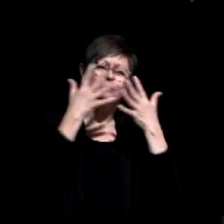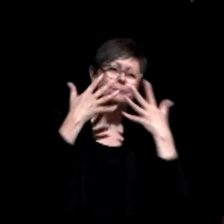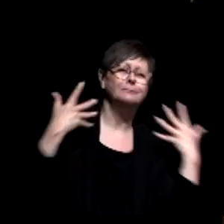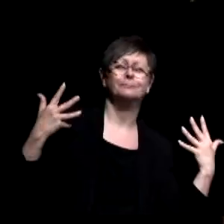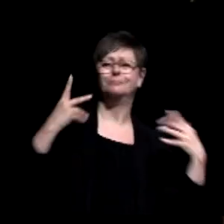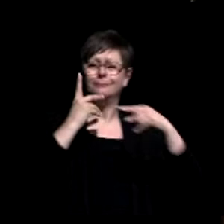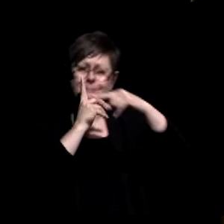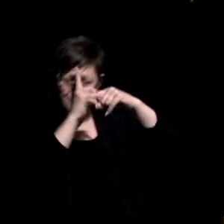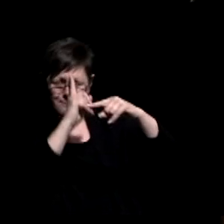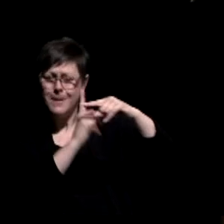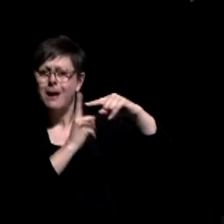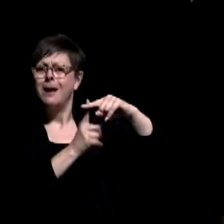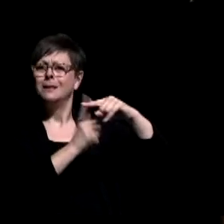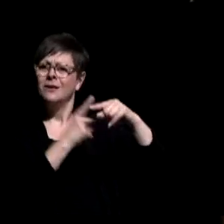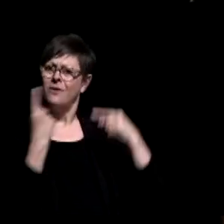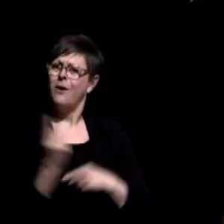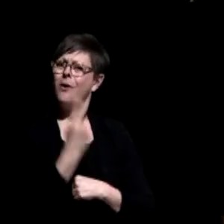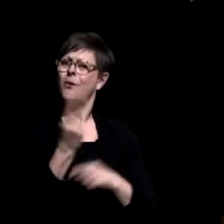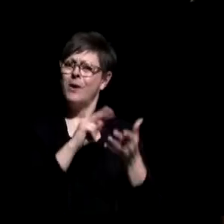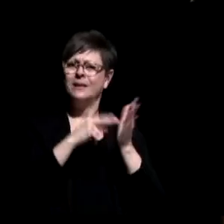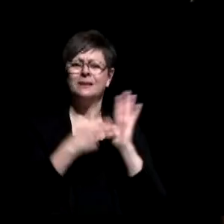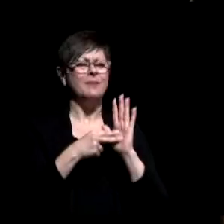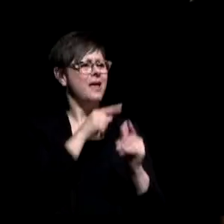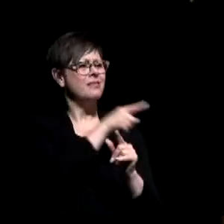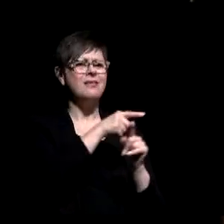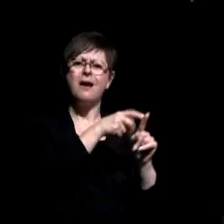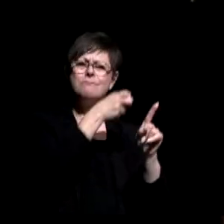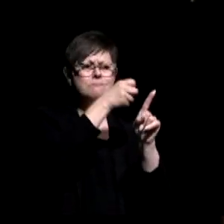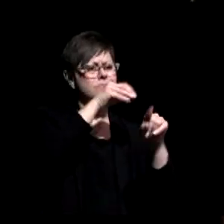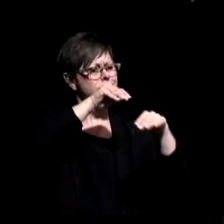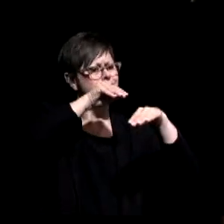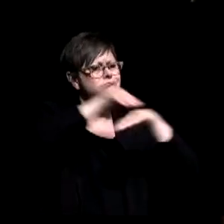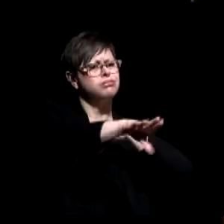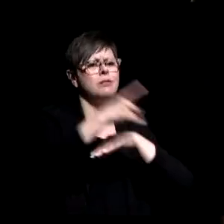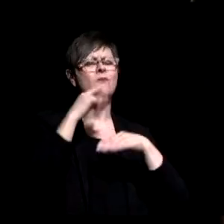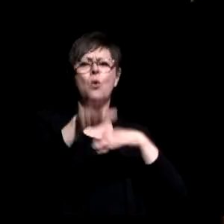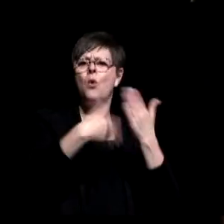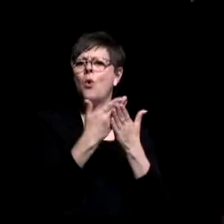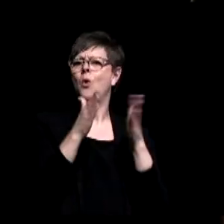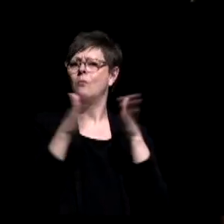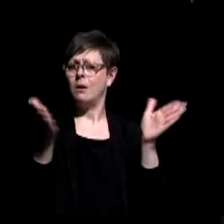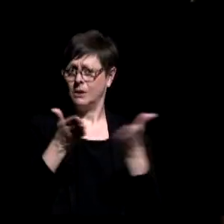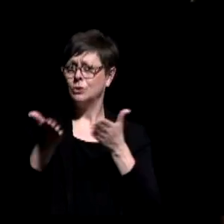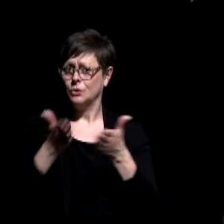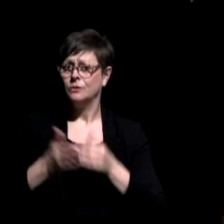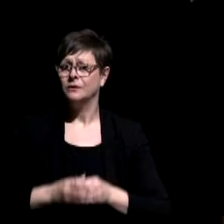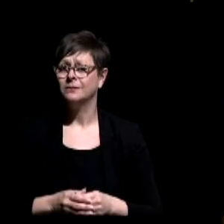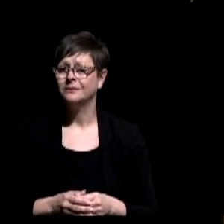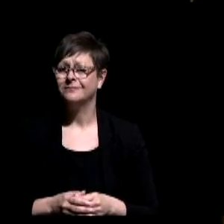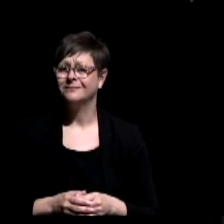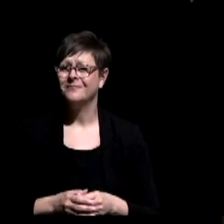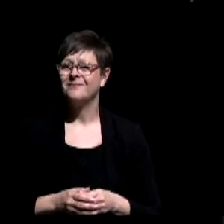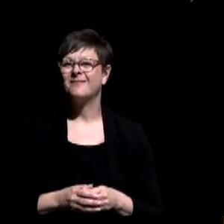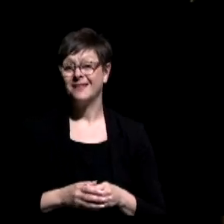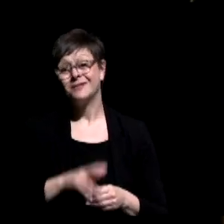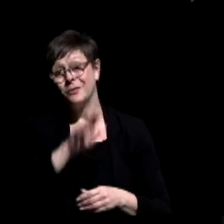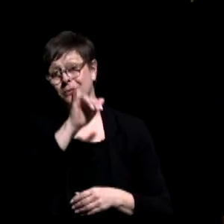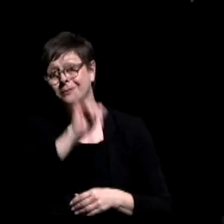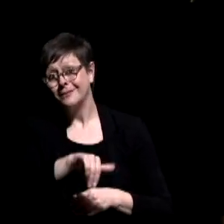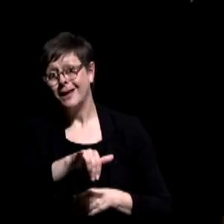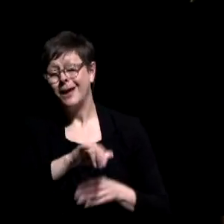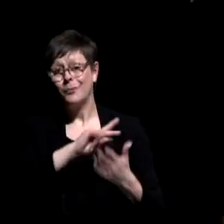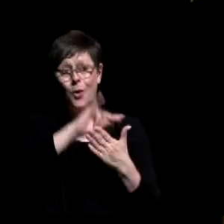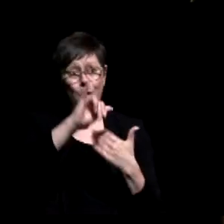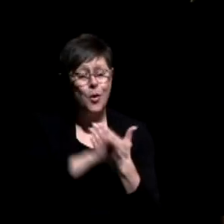manner, continues to make a lasting impression on the entire public service. Based on these significant projects and